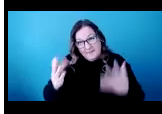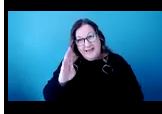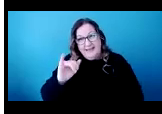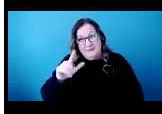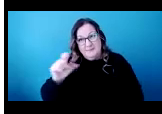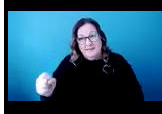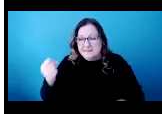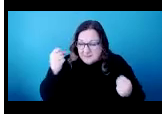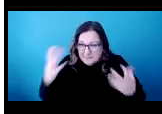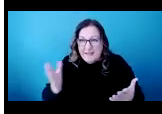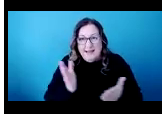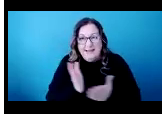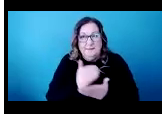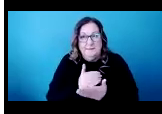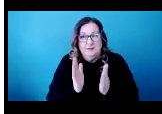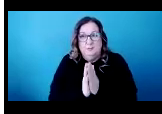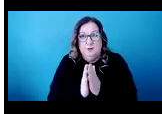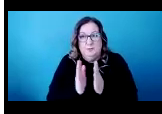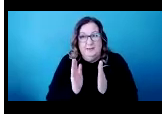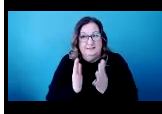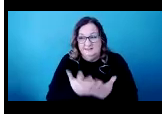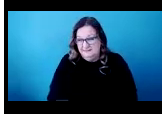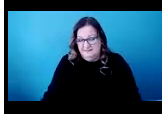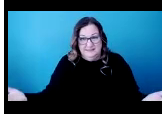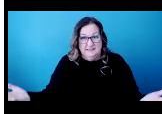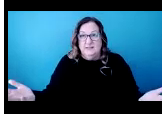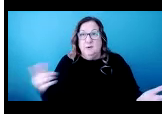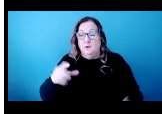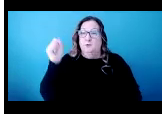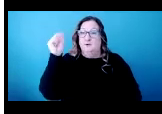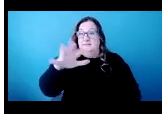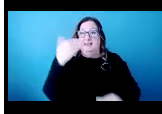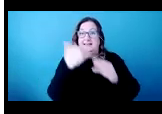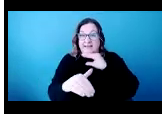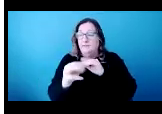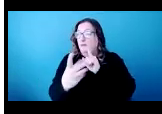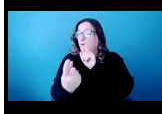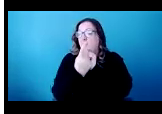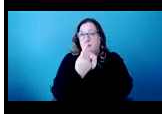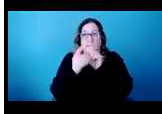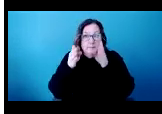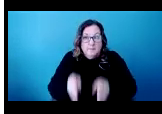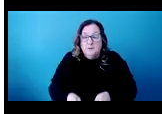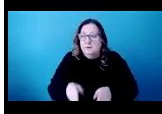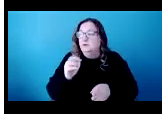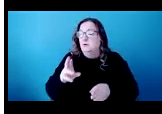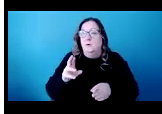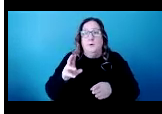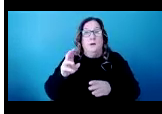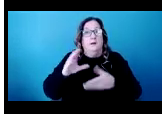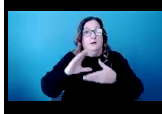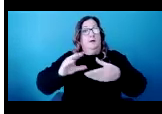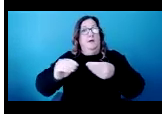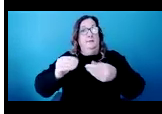that come across their desk at any given time. So if you're sending an email or if you're giving public comment,